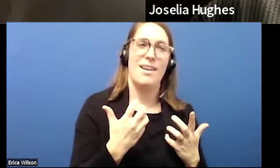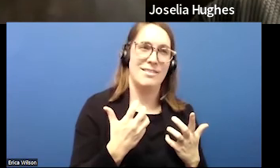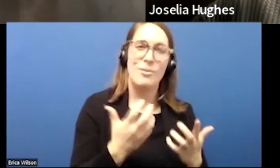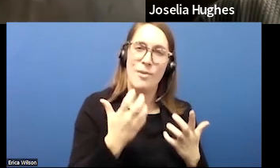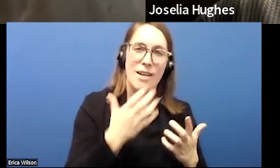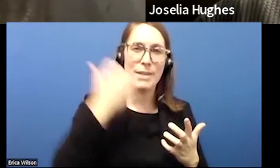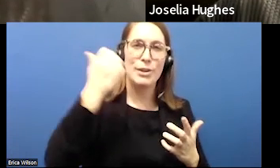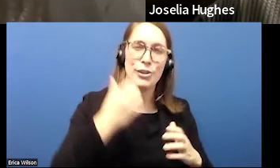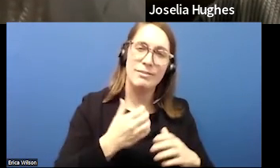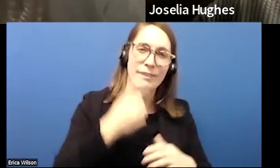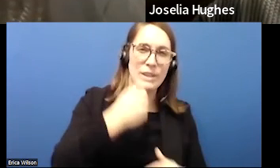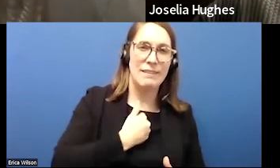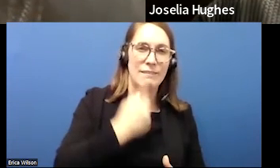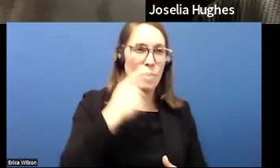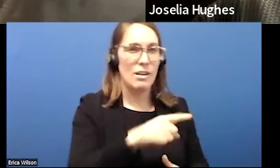myself and for other people.